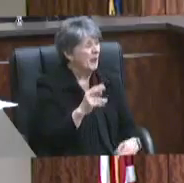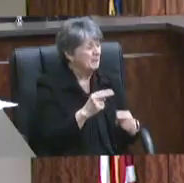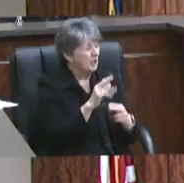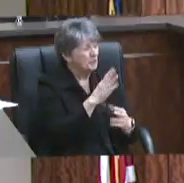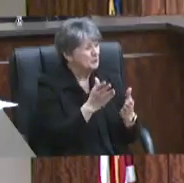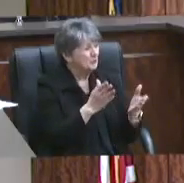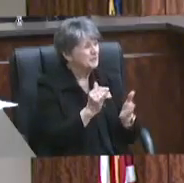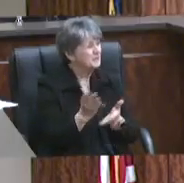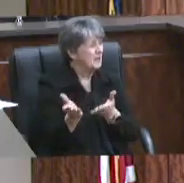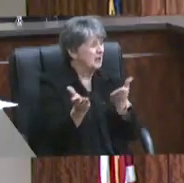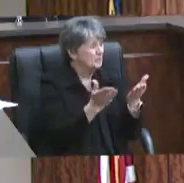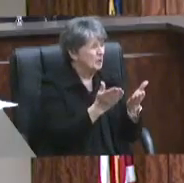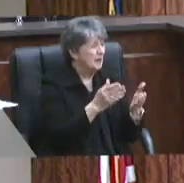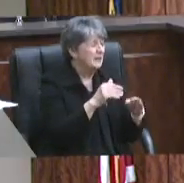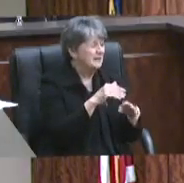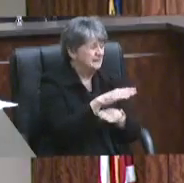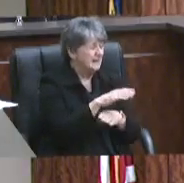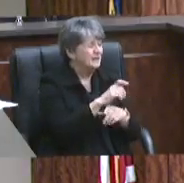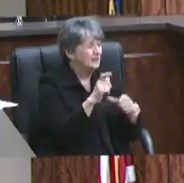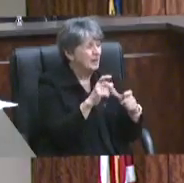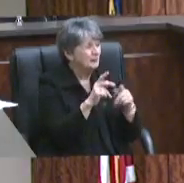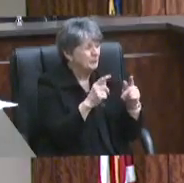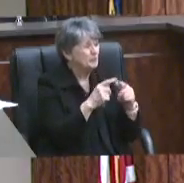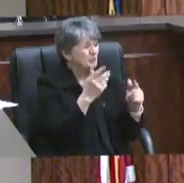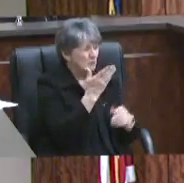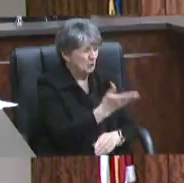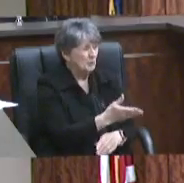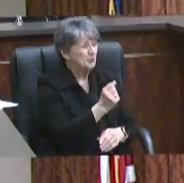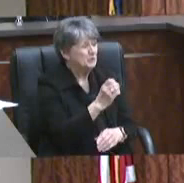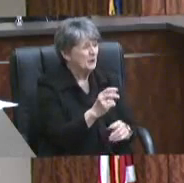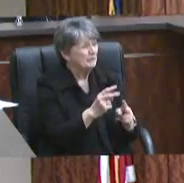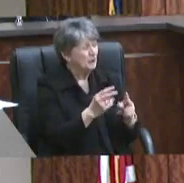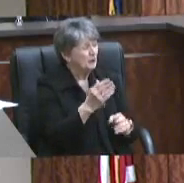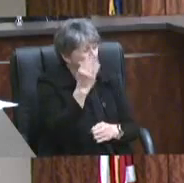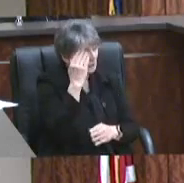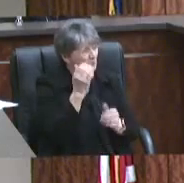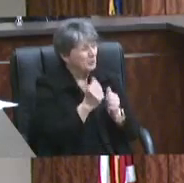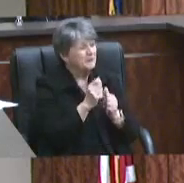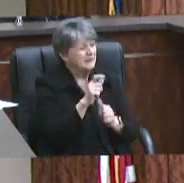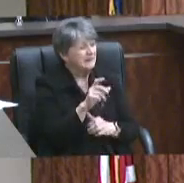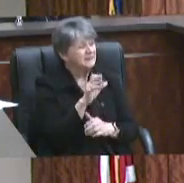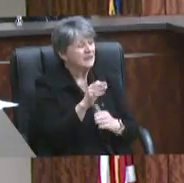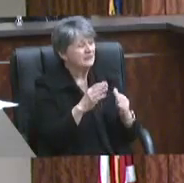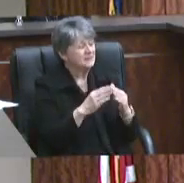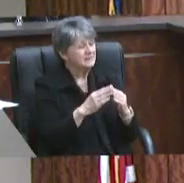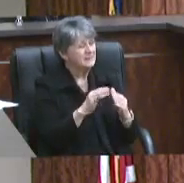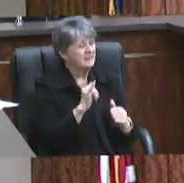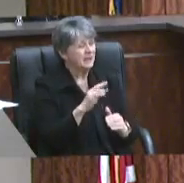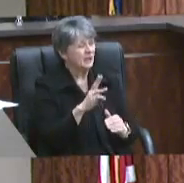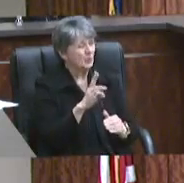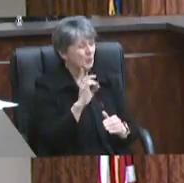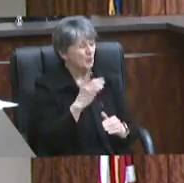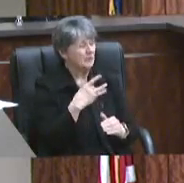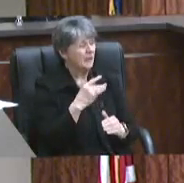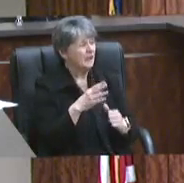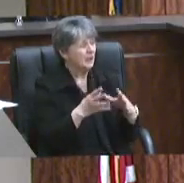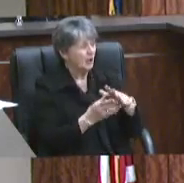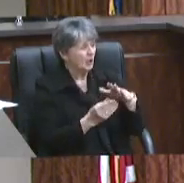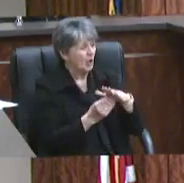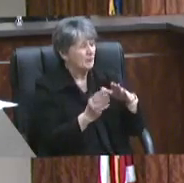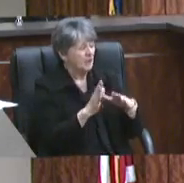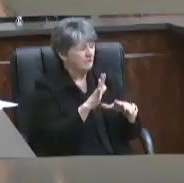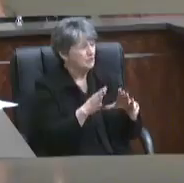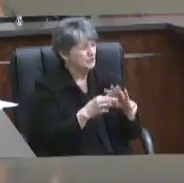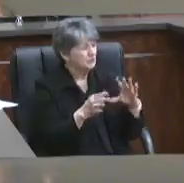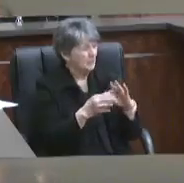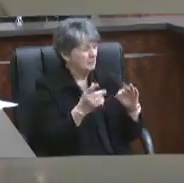lot of people, refer quite a few people there, so I'm very familiar with the needs of the city. I would like a copy of your statement